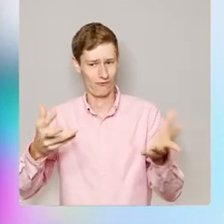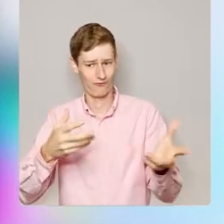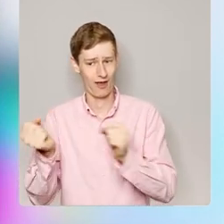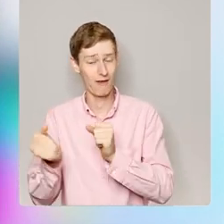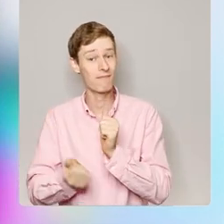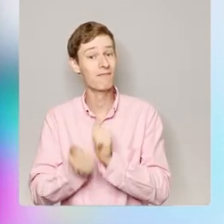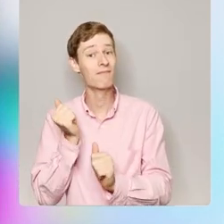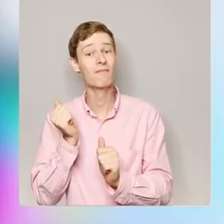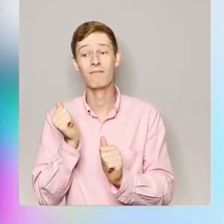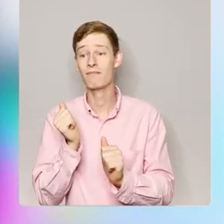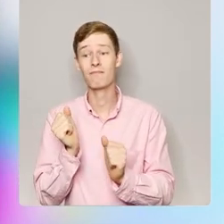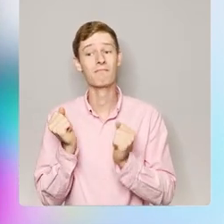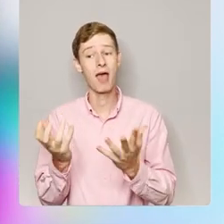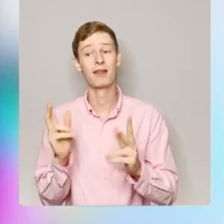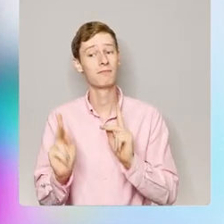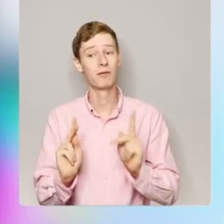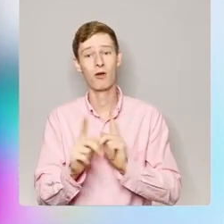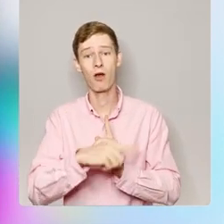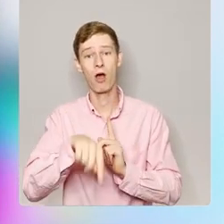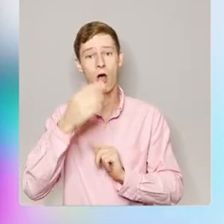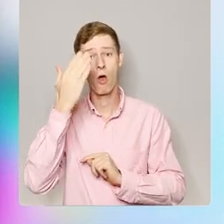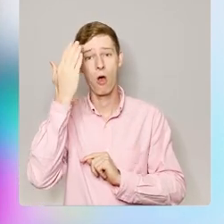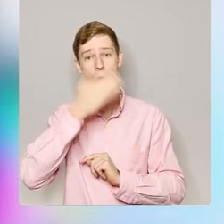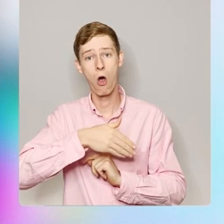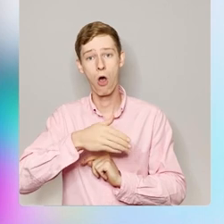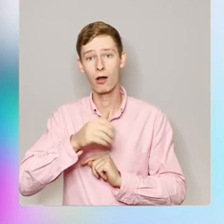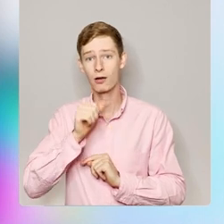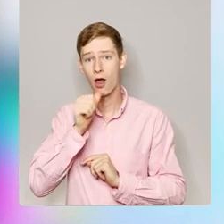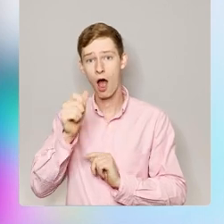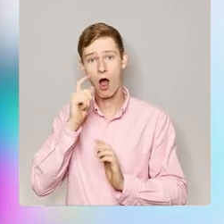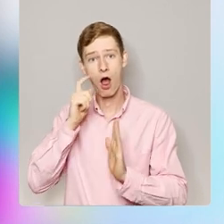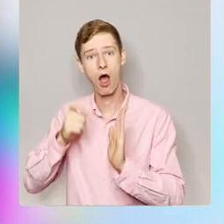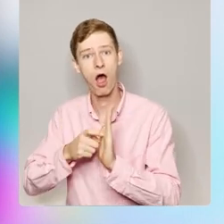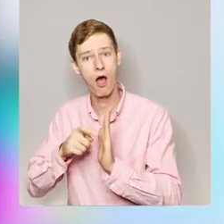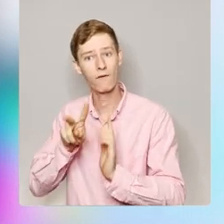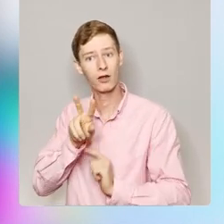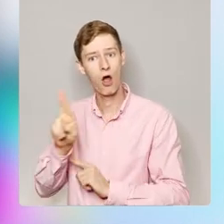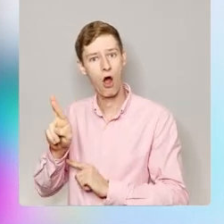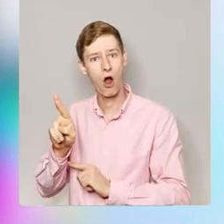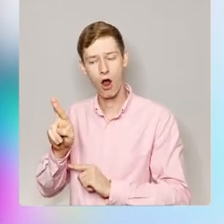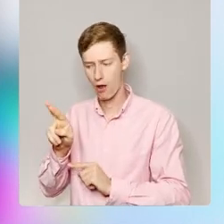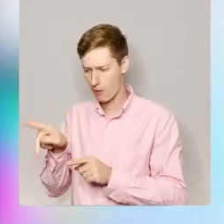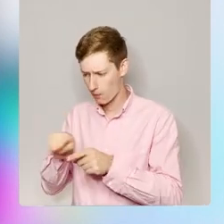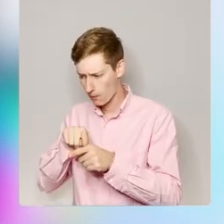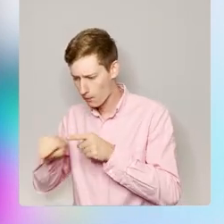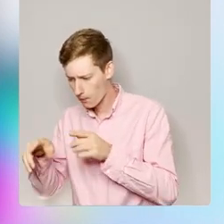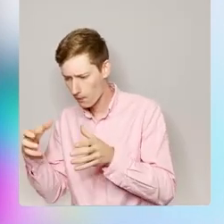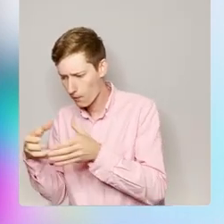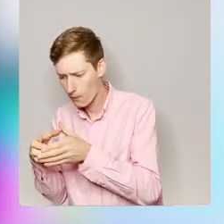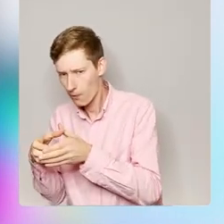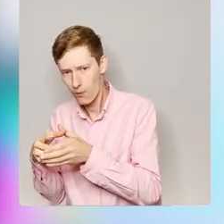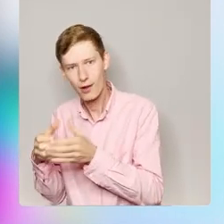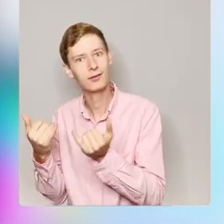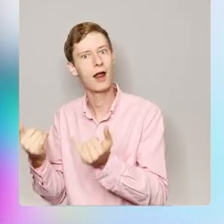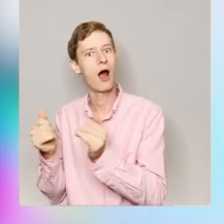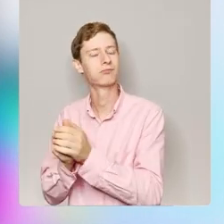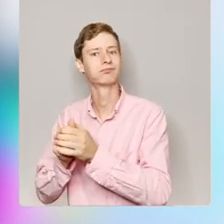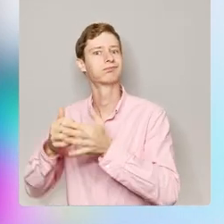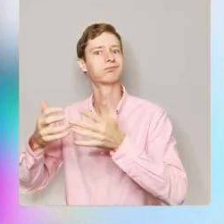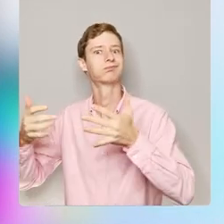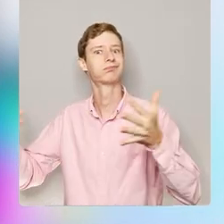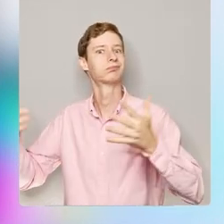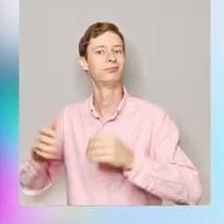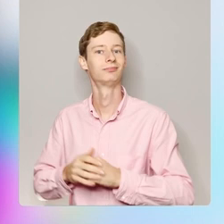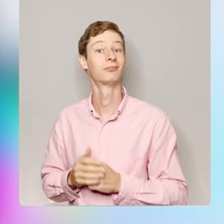out there who haven't realized that VR is no longer an enthusiast niche product. The best news is, you know, our growth